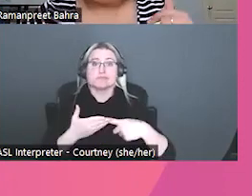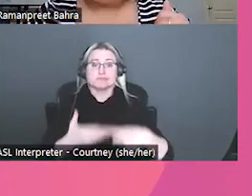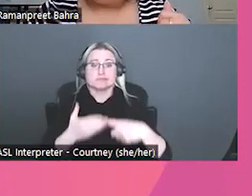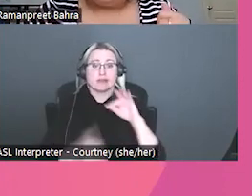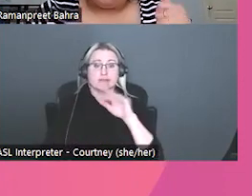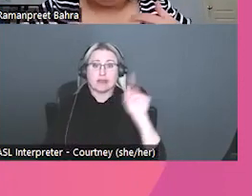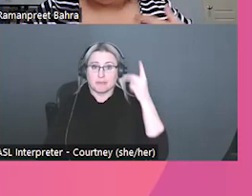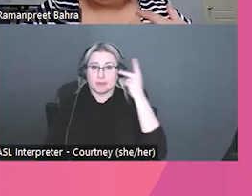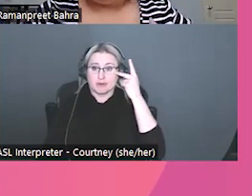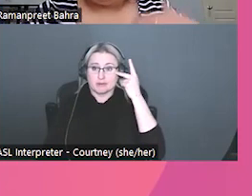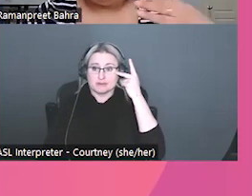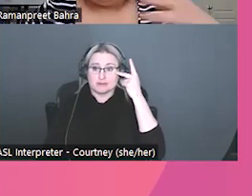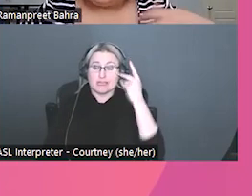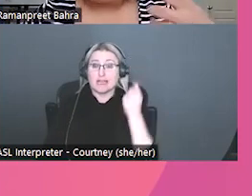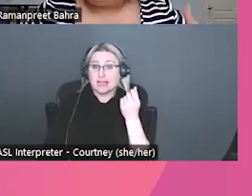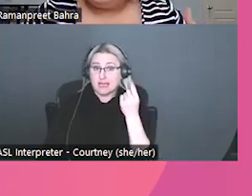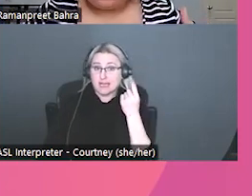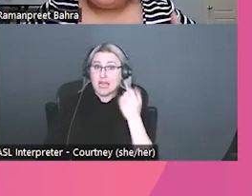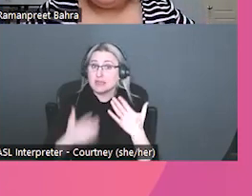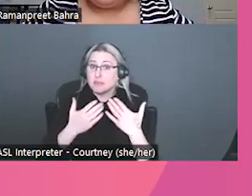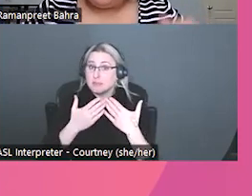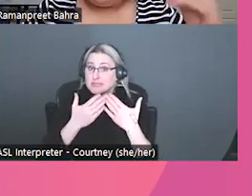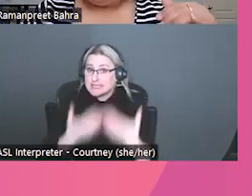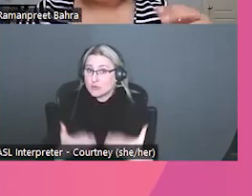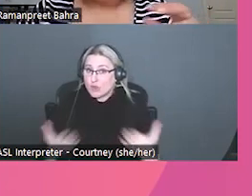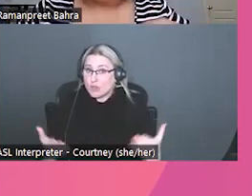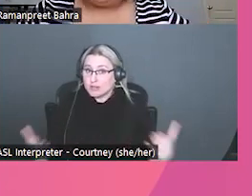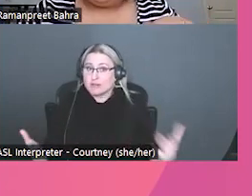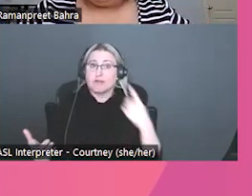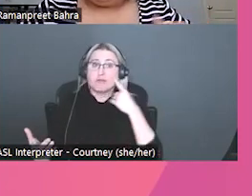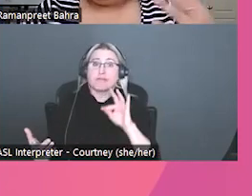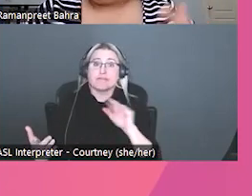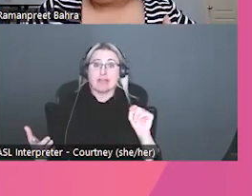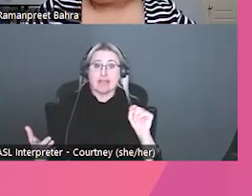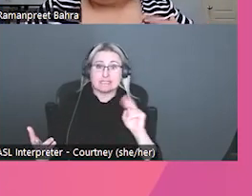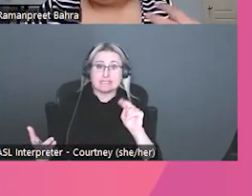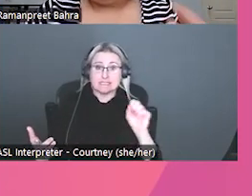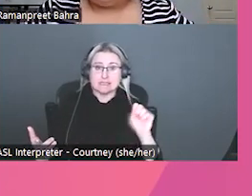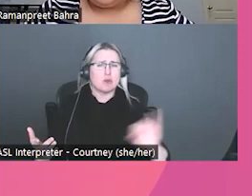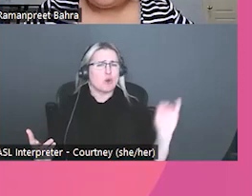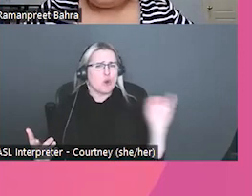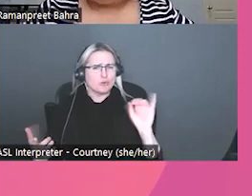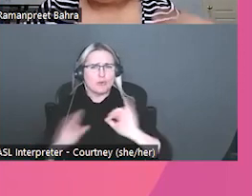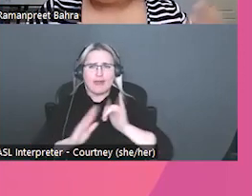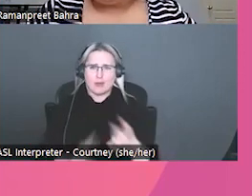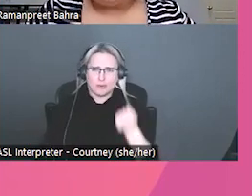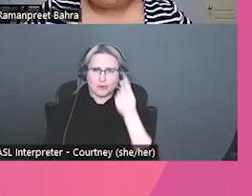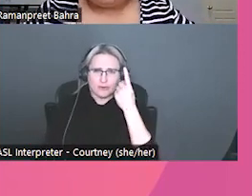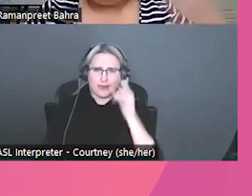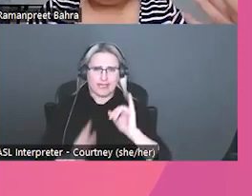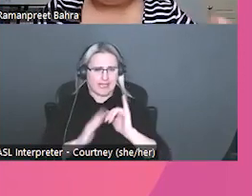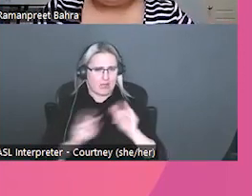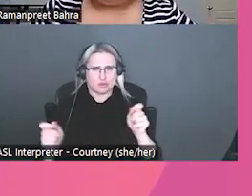that not only speaks to the materiality of fatness, but also the ways in which fatness is understood and shifts